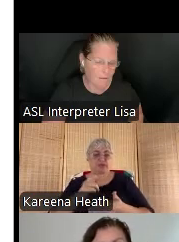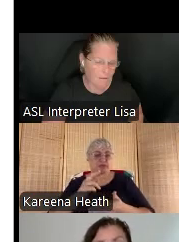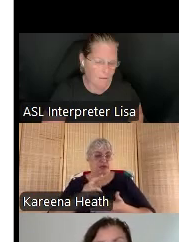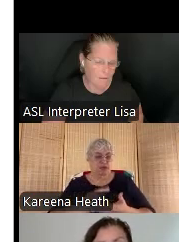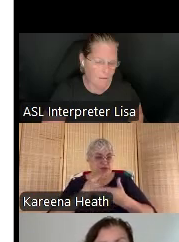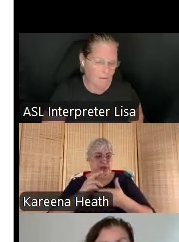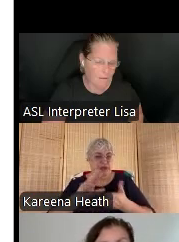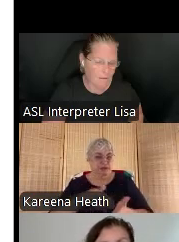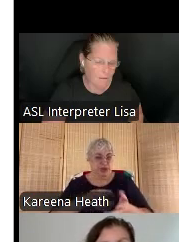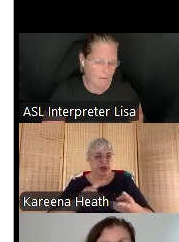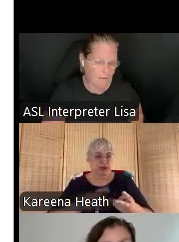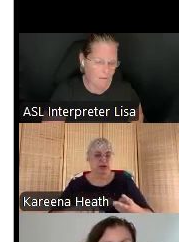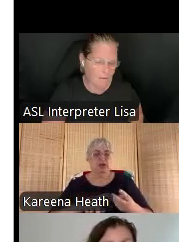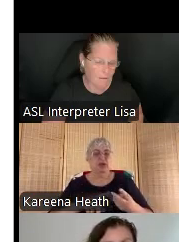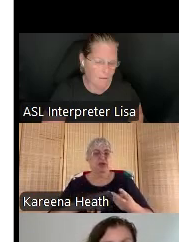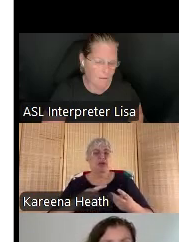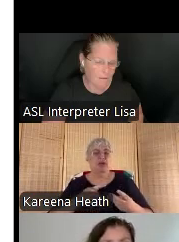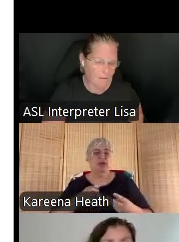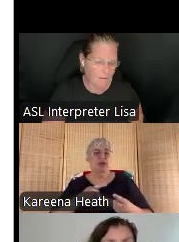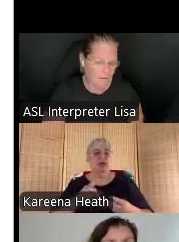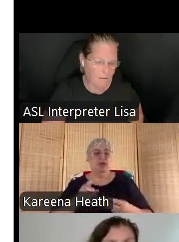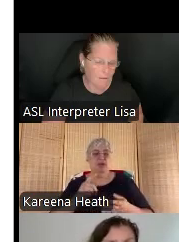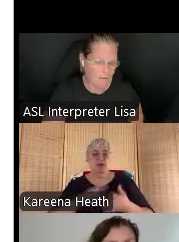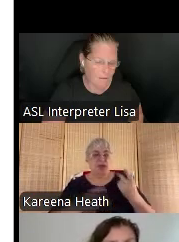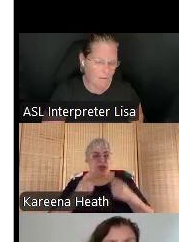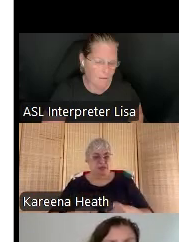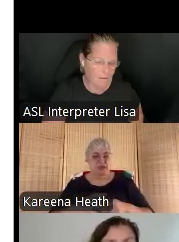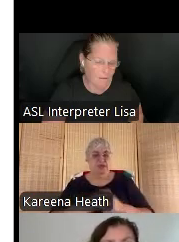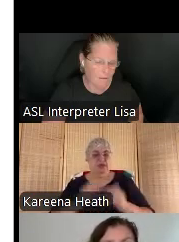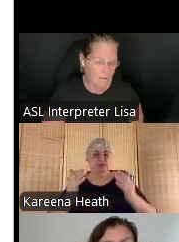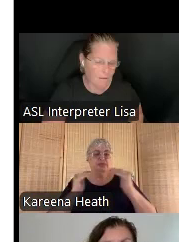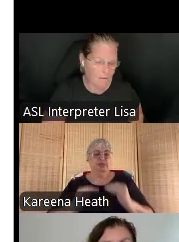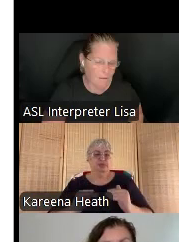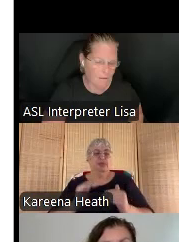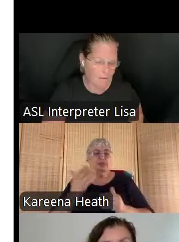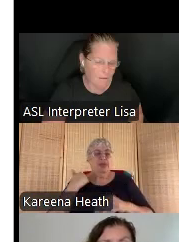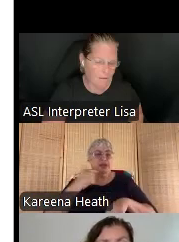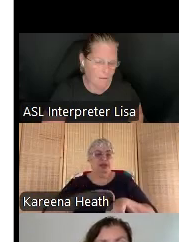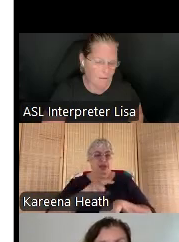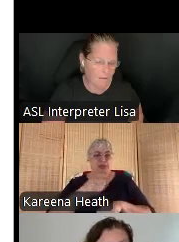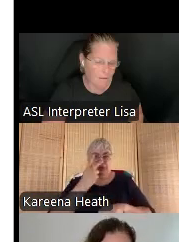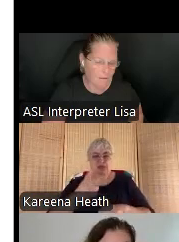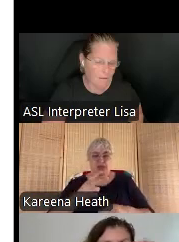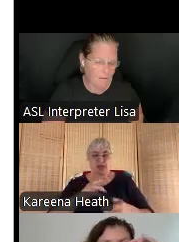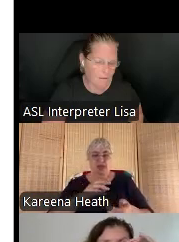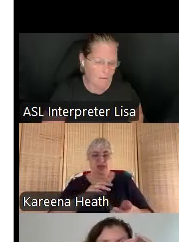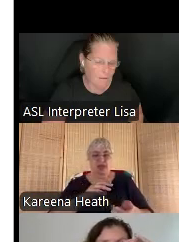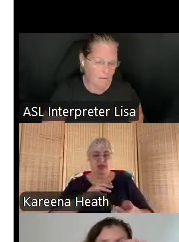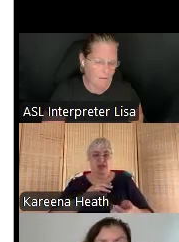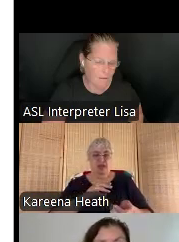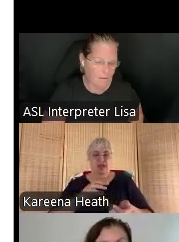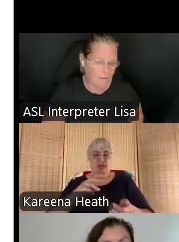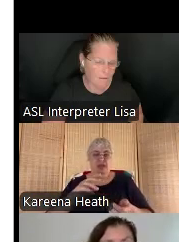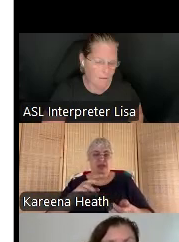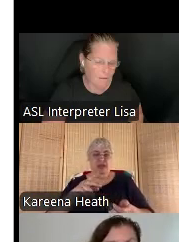center? Were you ever treated as a rehab center? What was the outcome? When was the last time you saw a physiatrist